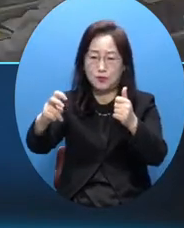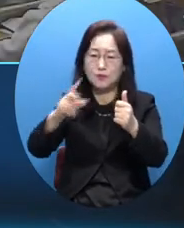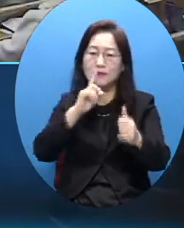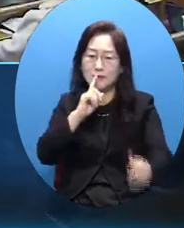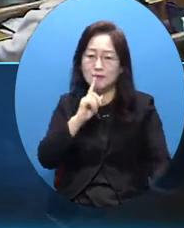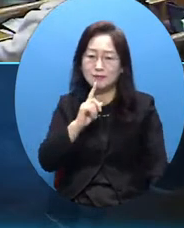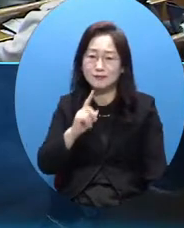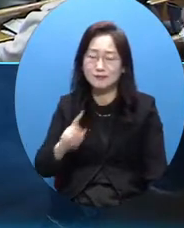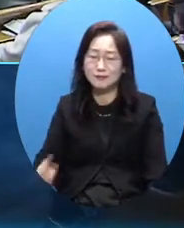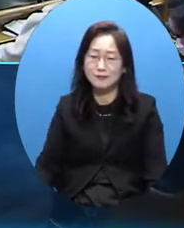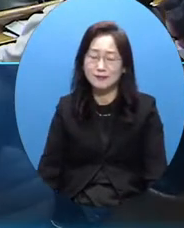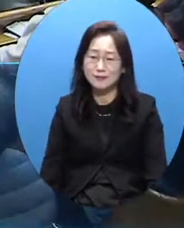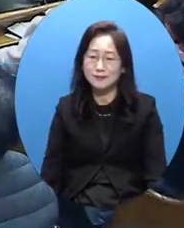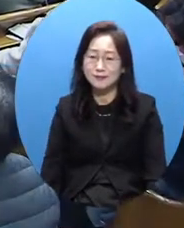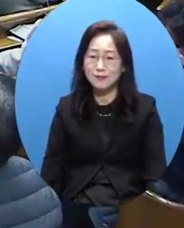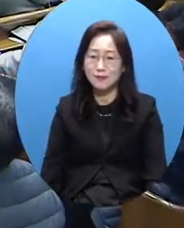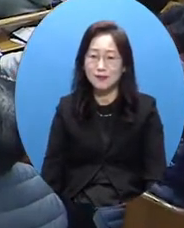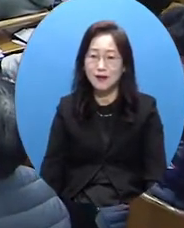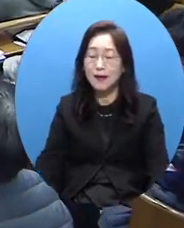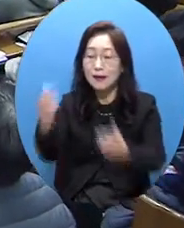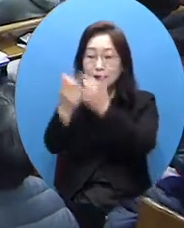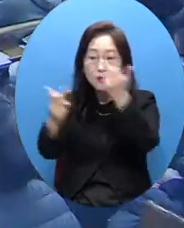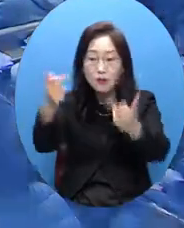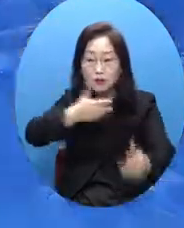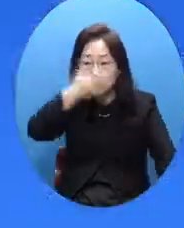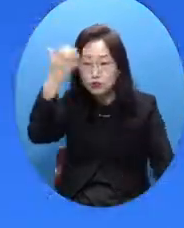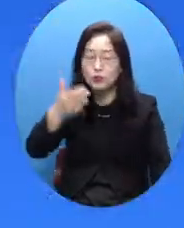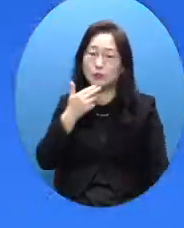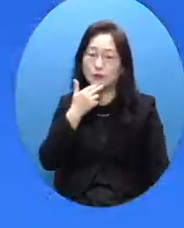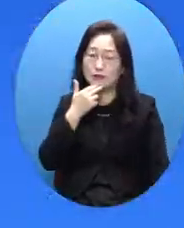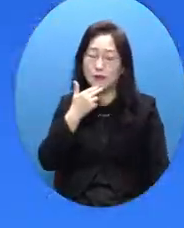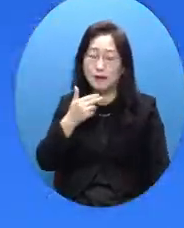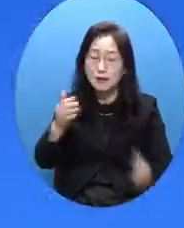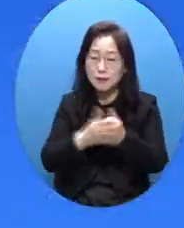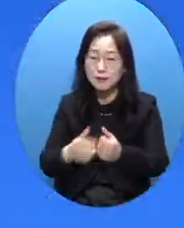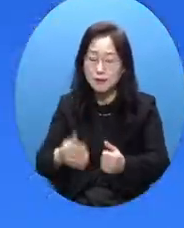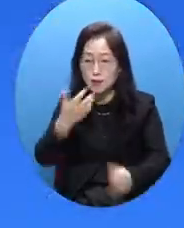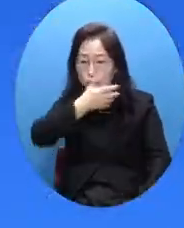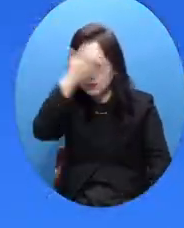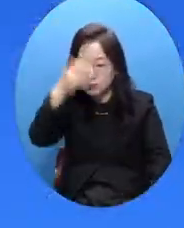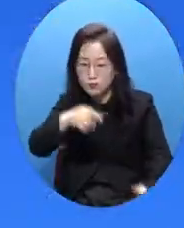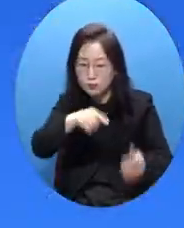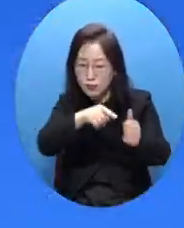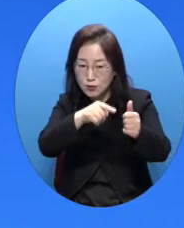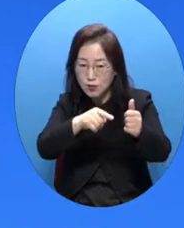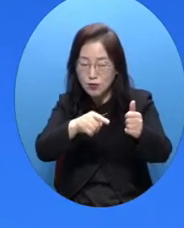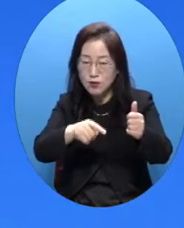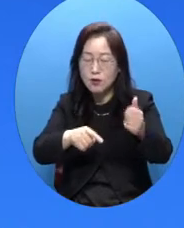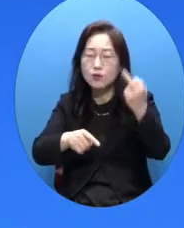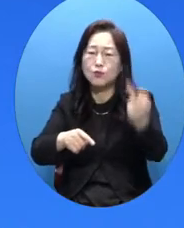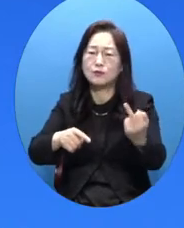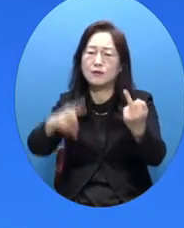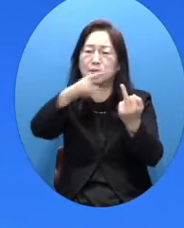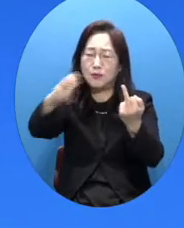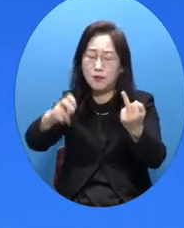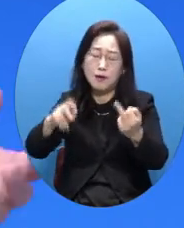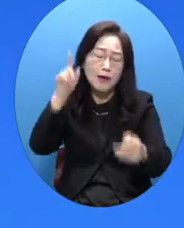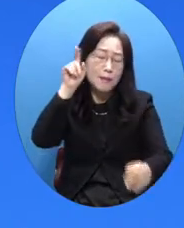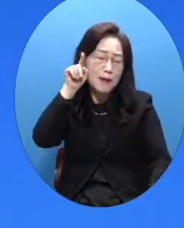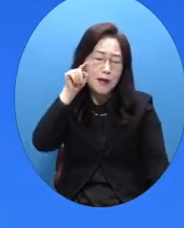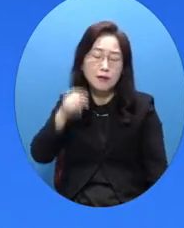dream and what he had said his brothers didn't have dreams so they hated Joseph